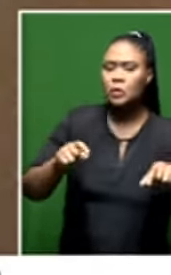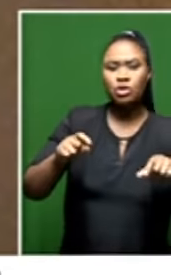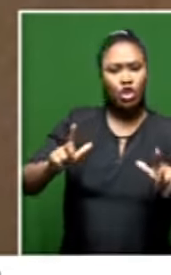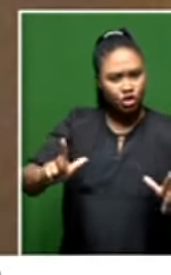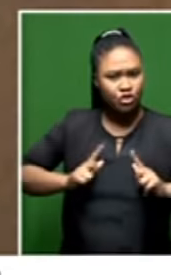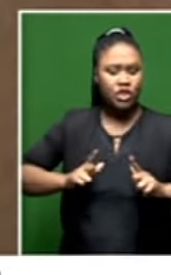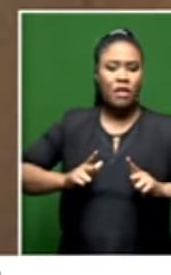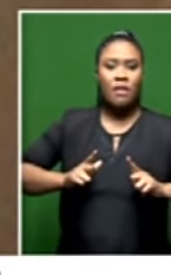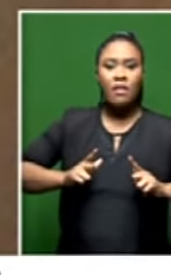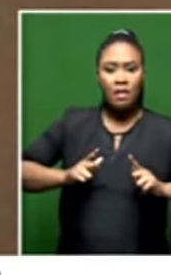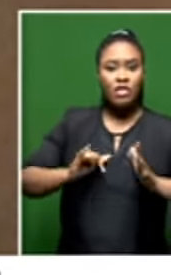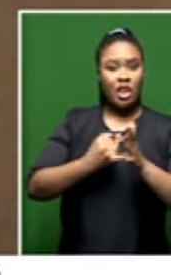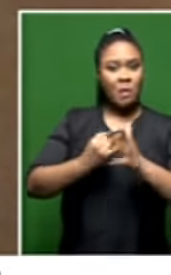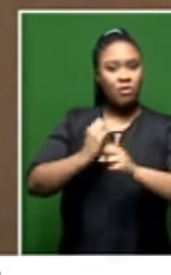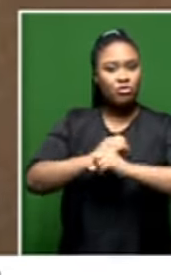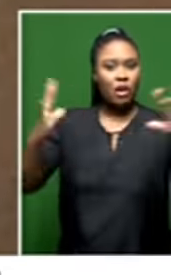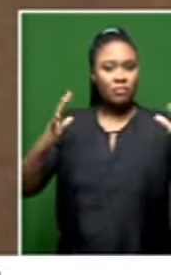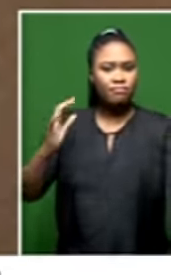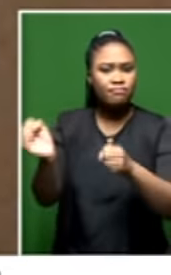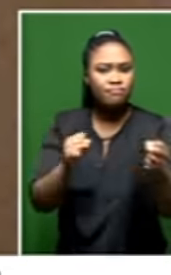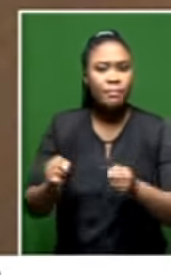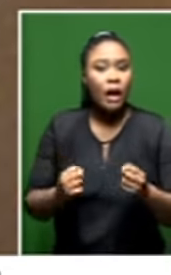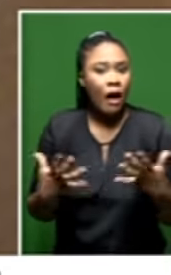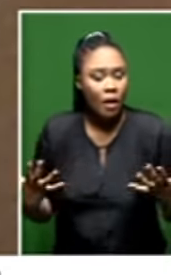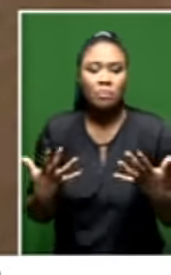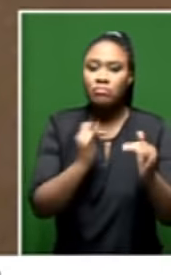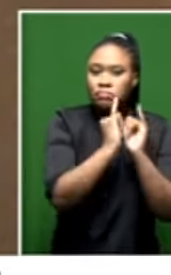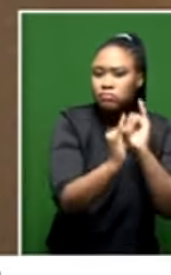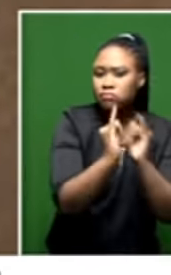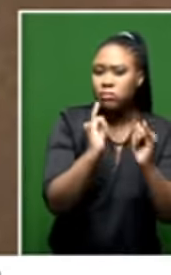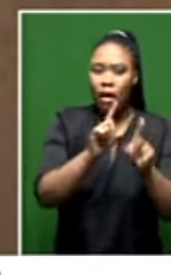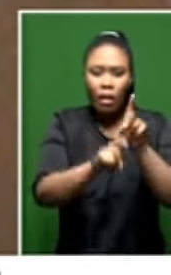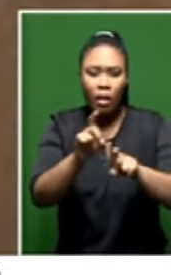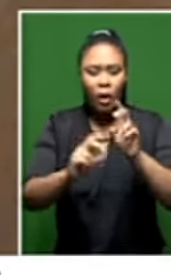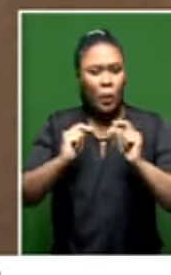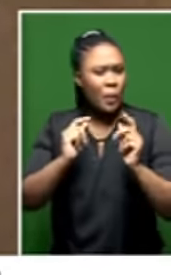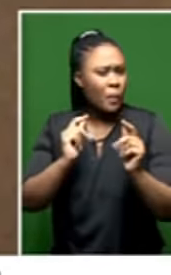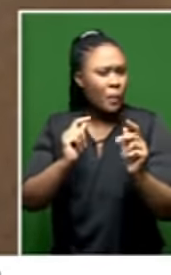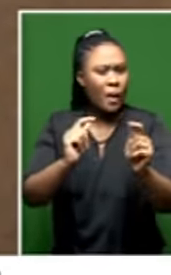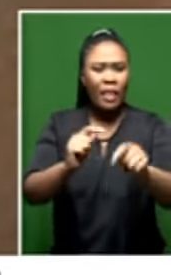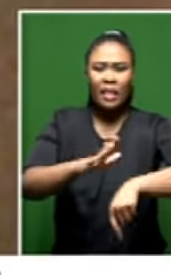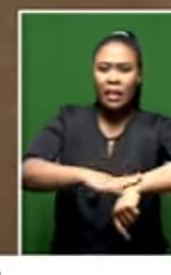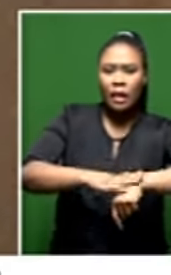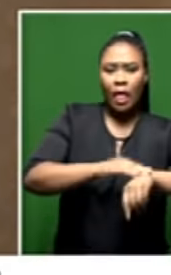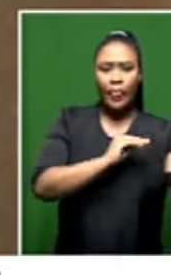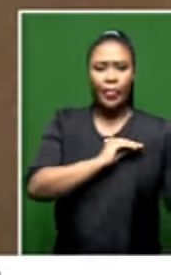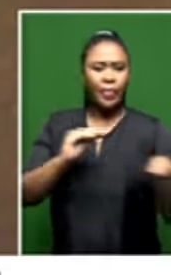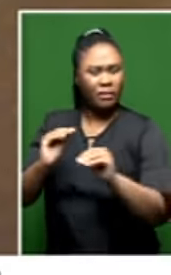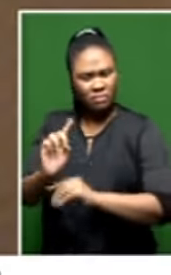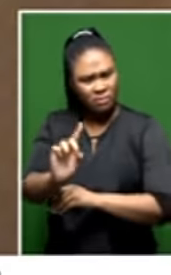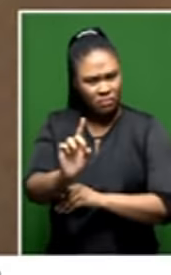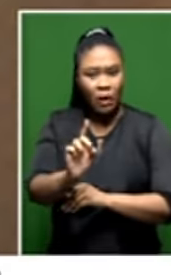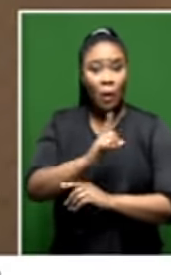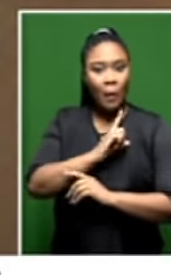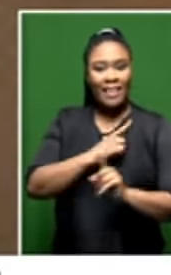sure that these constitutionally required consultations are done as quickly as possible, so that by the time that Chief